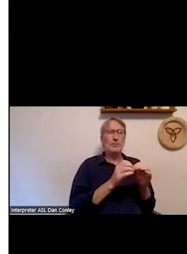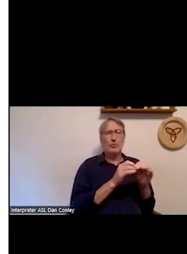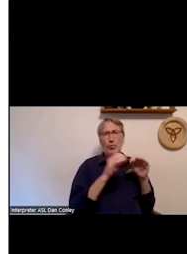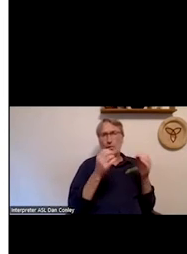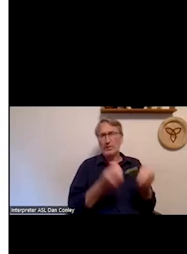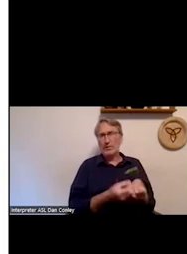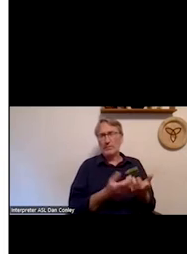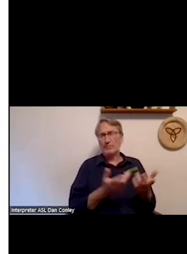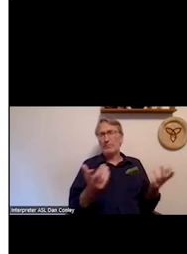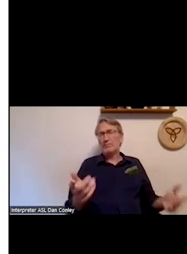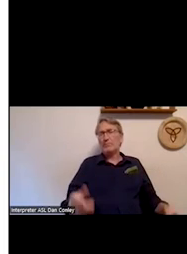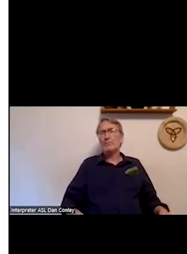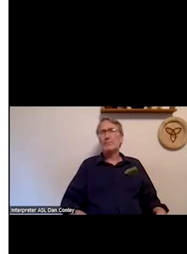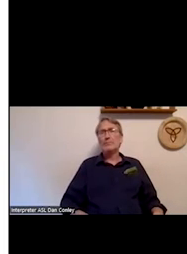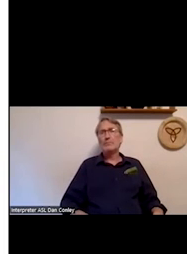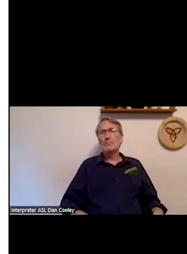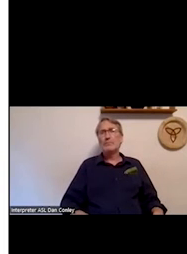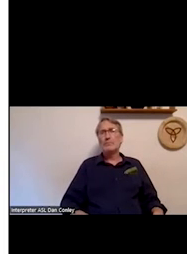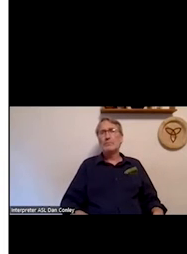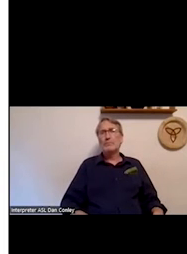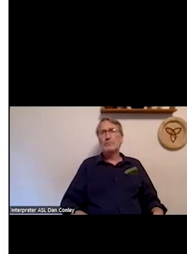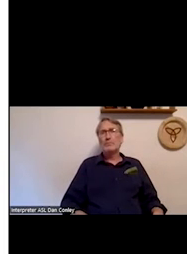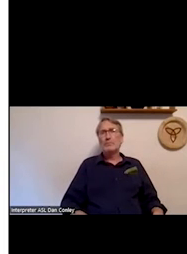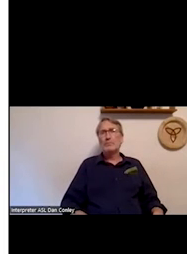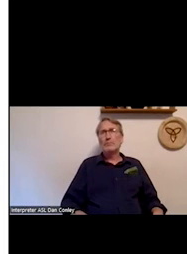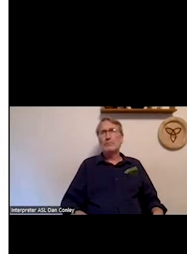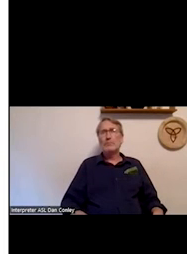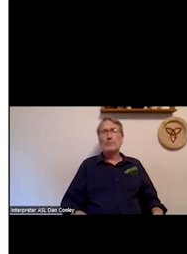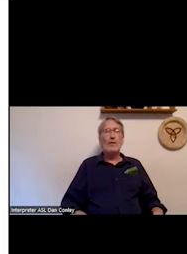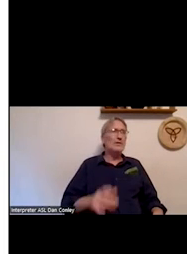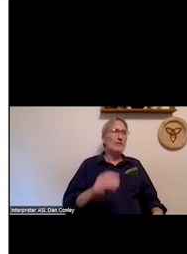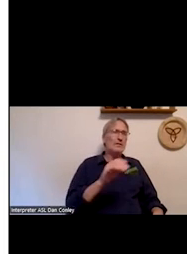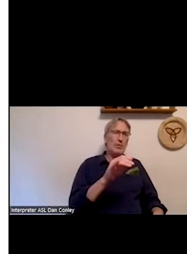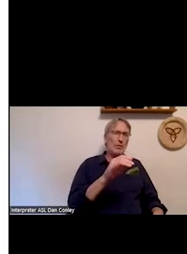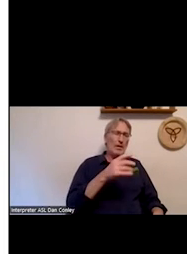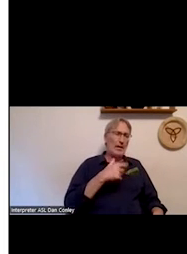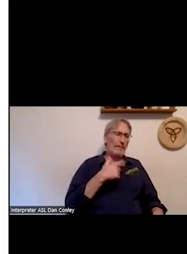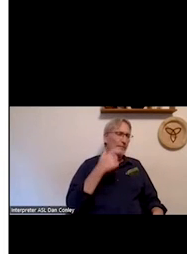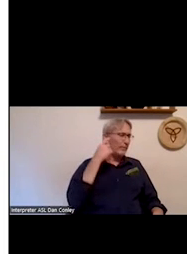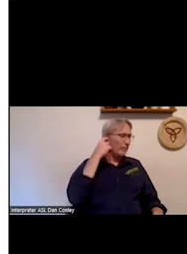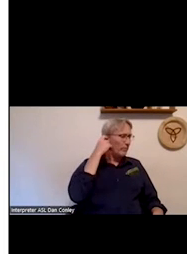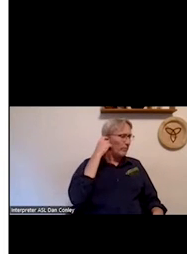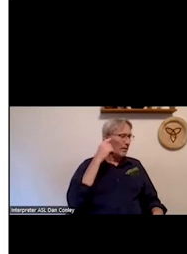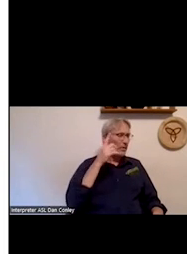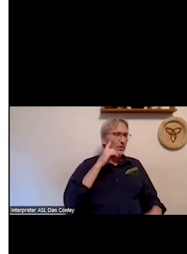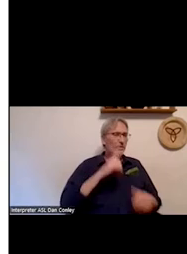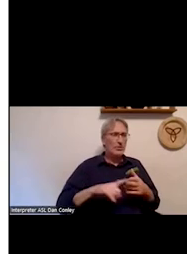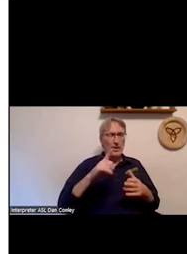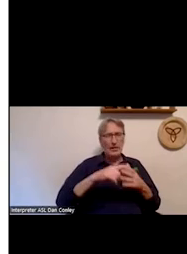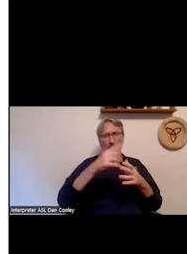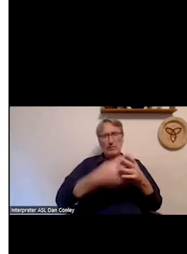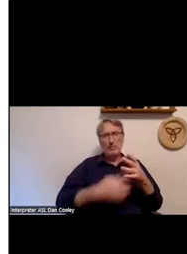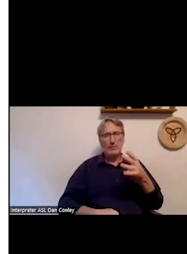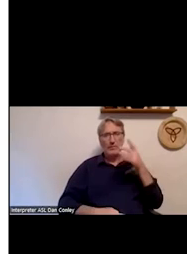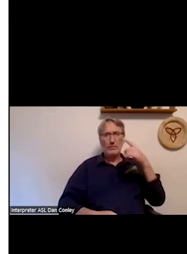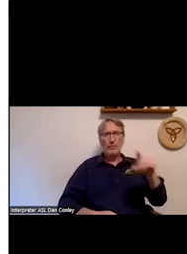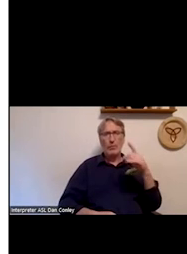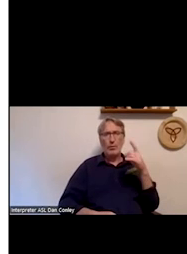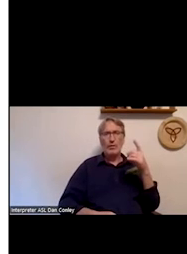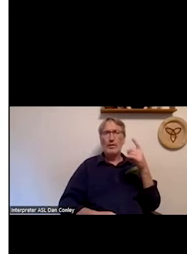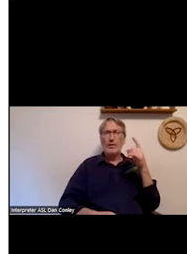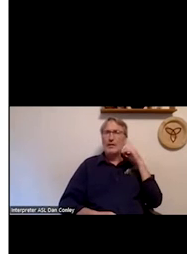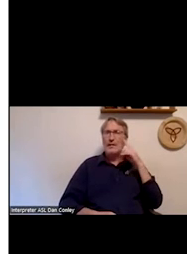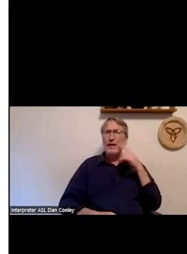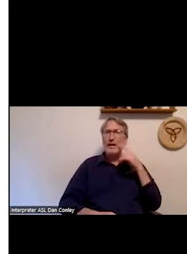would be helpful. And finally, in the same vein, we have a similar set of recommendations, a checklist for families who have children with either hearing or vision